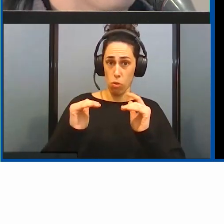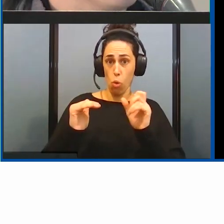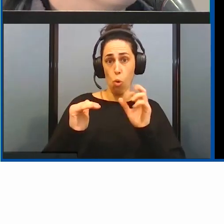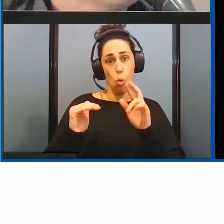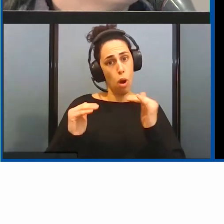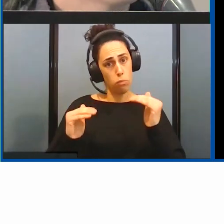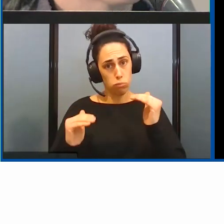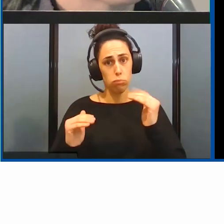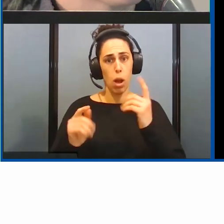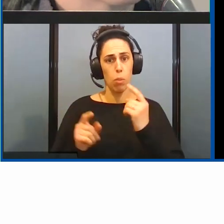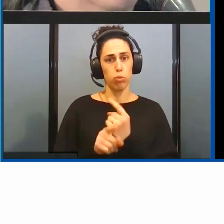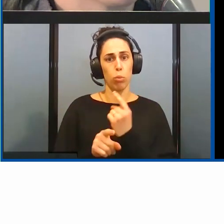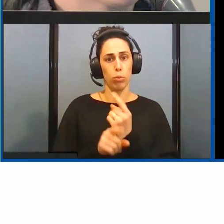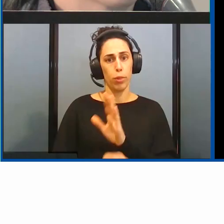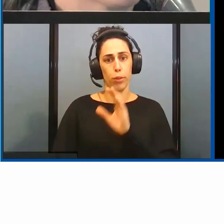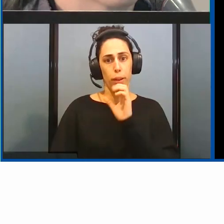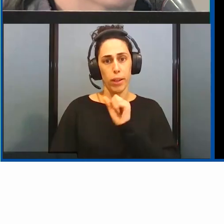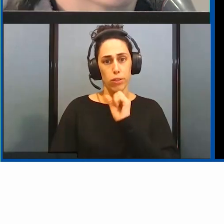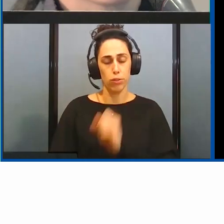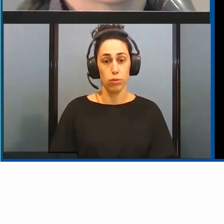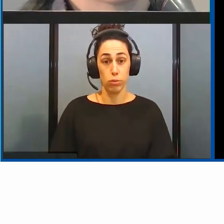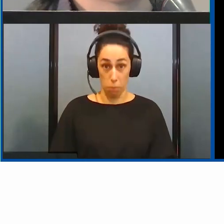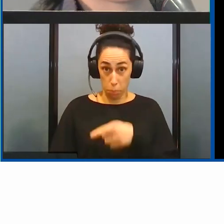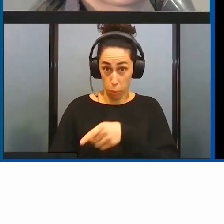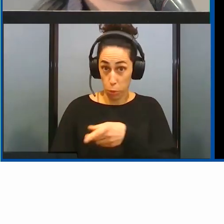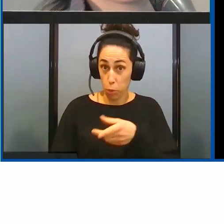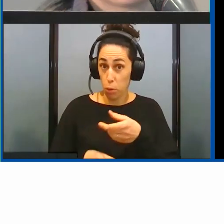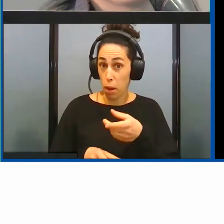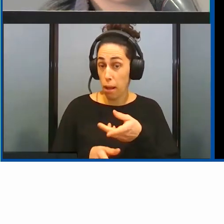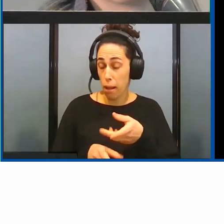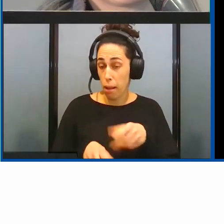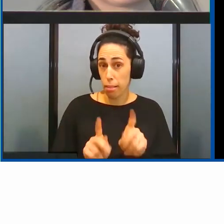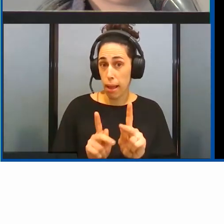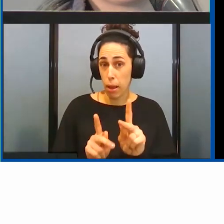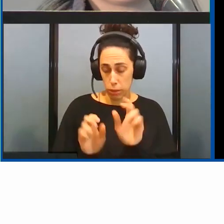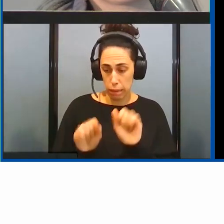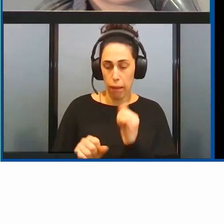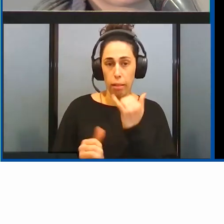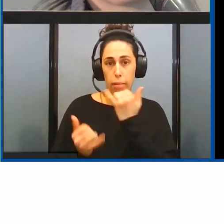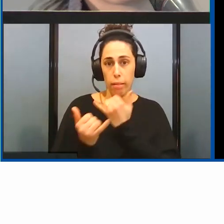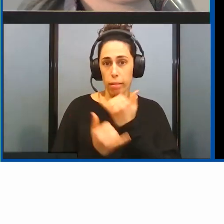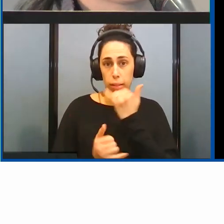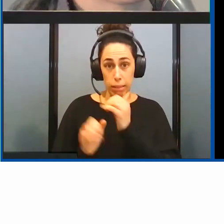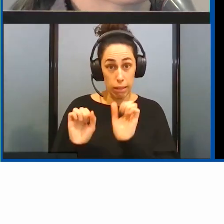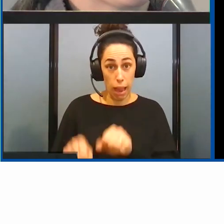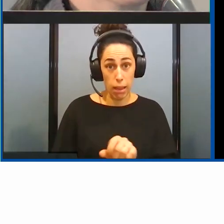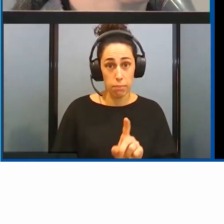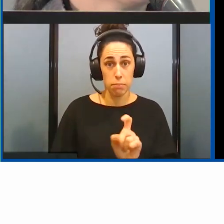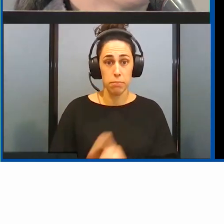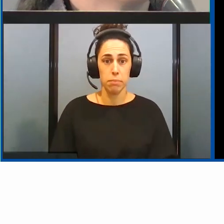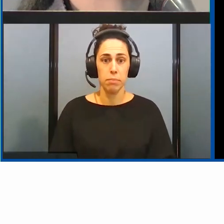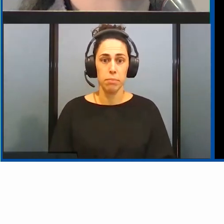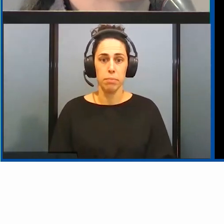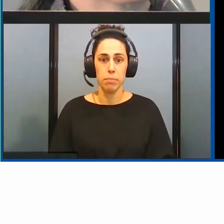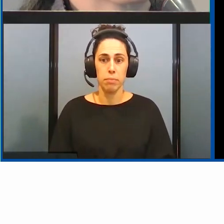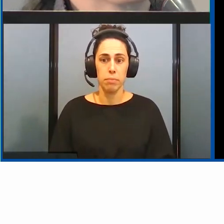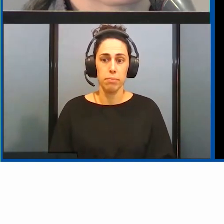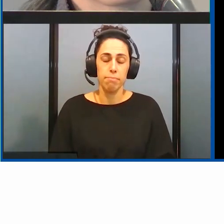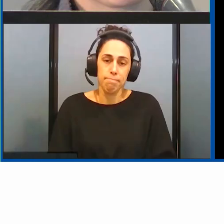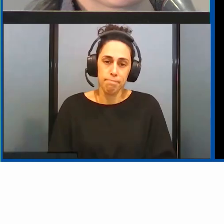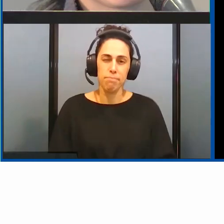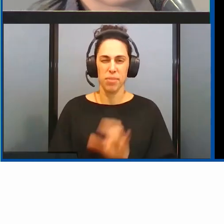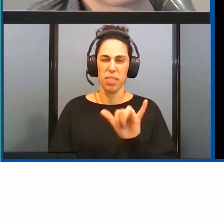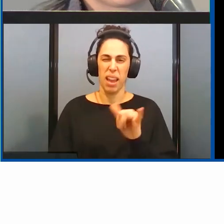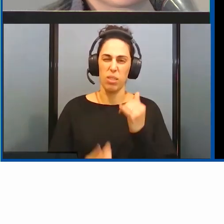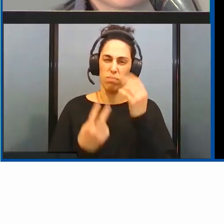long-term harmful, but at the same time, lots of us make daily mistakes, and we come out fairly unscathed. So young people